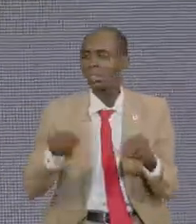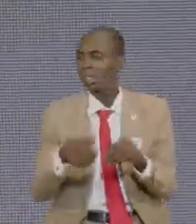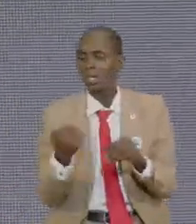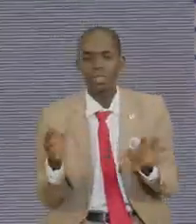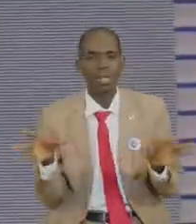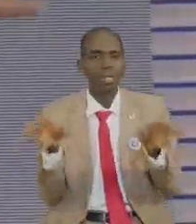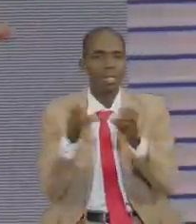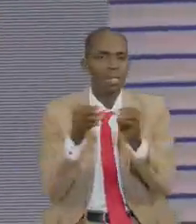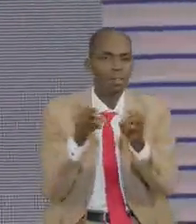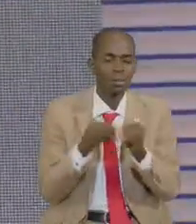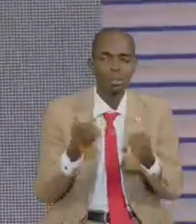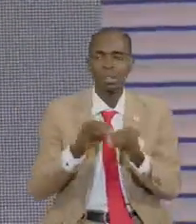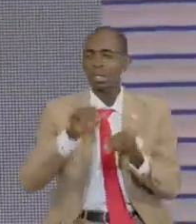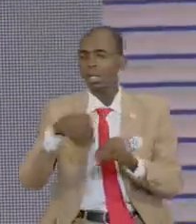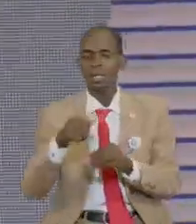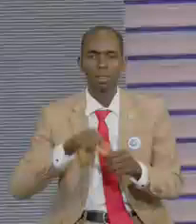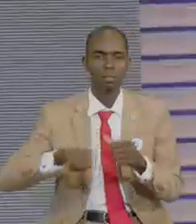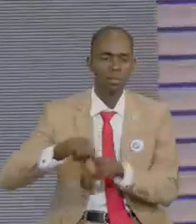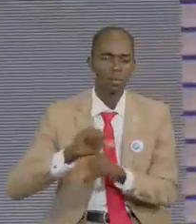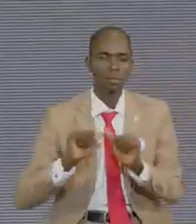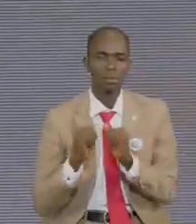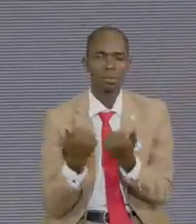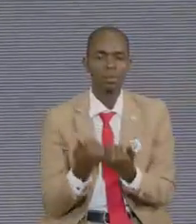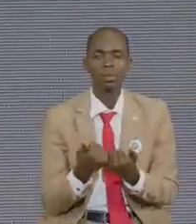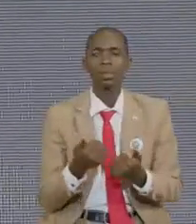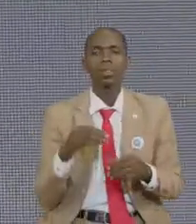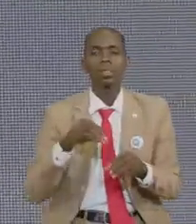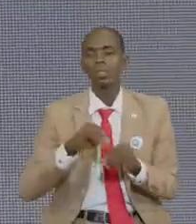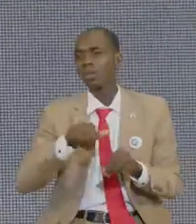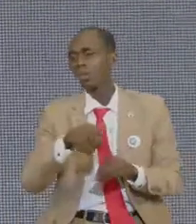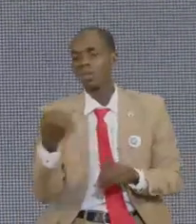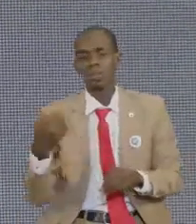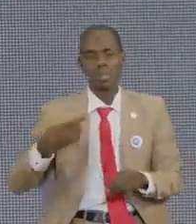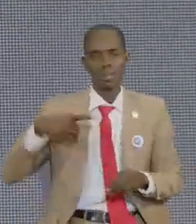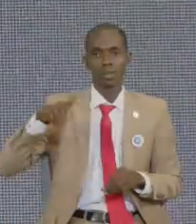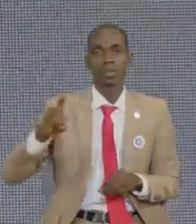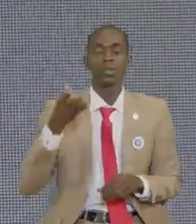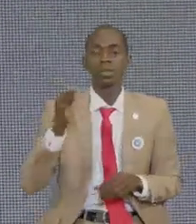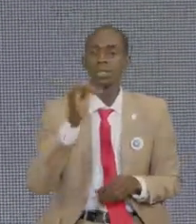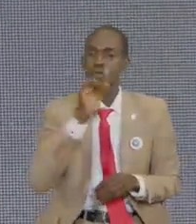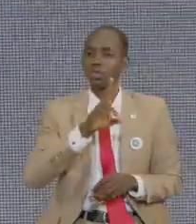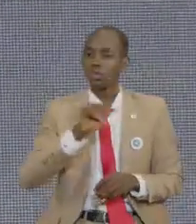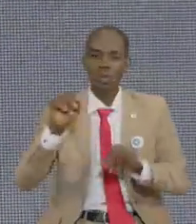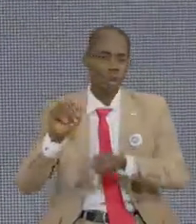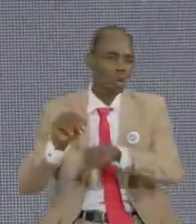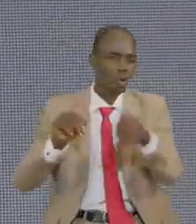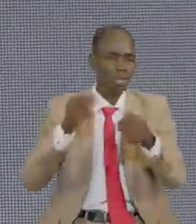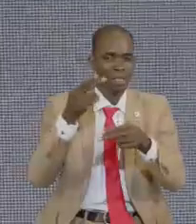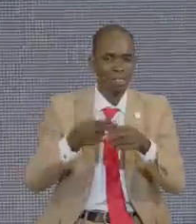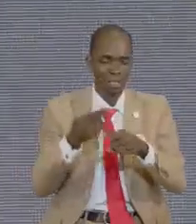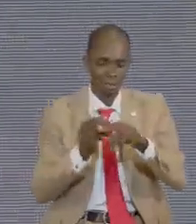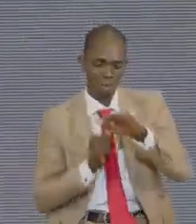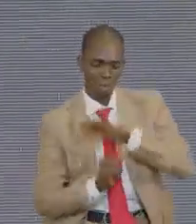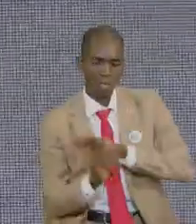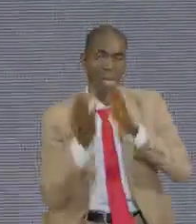any fellowship, in any congregation, there is no other name under heaven given among